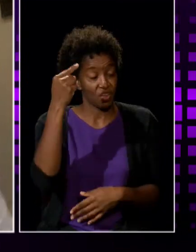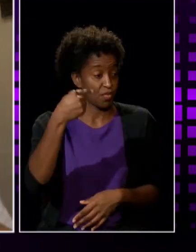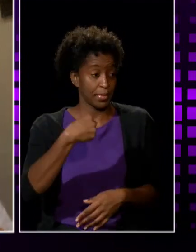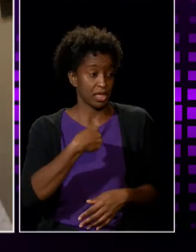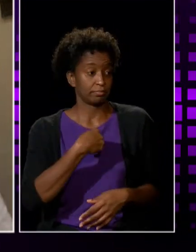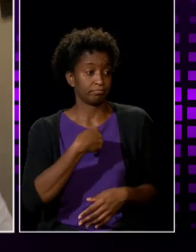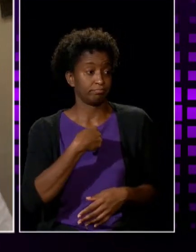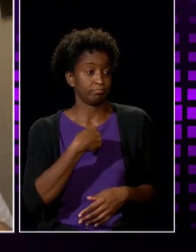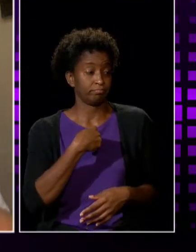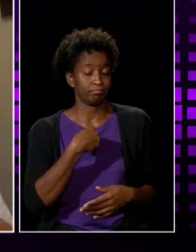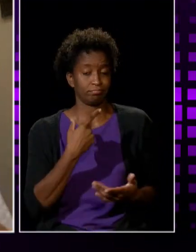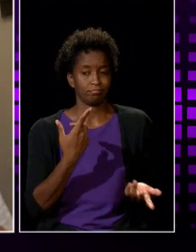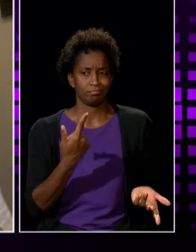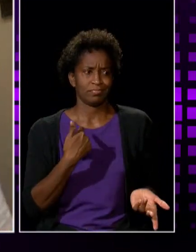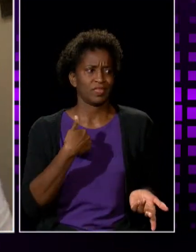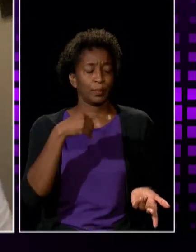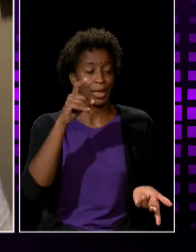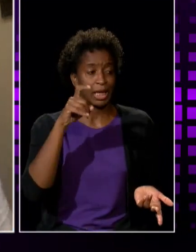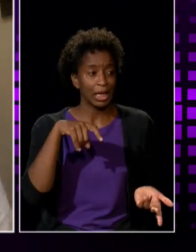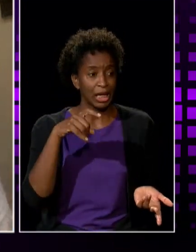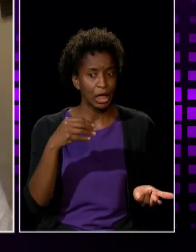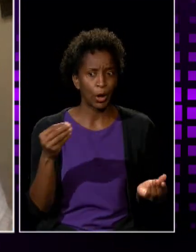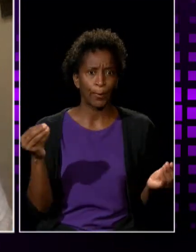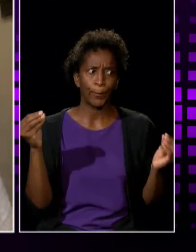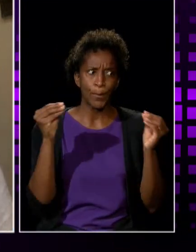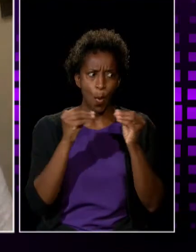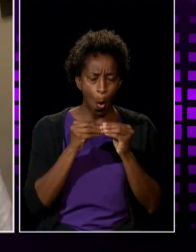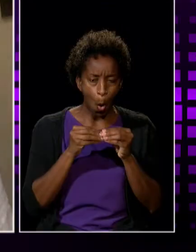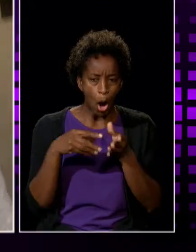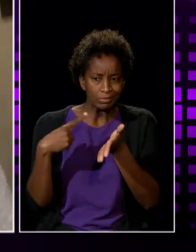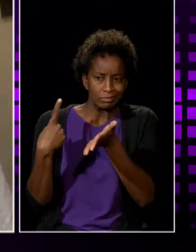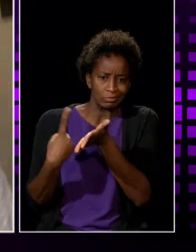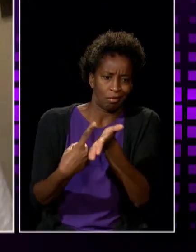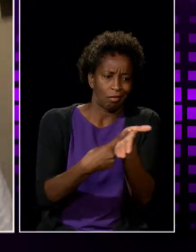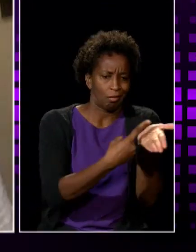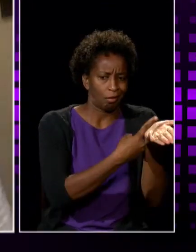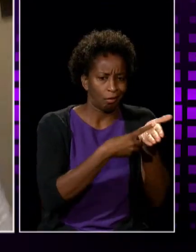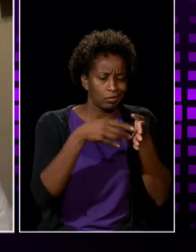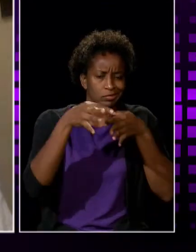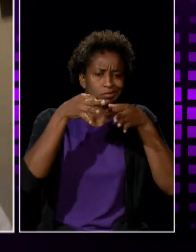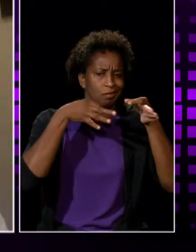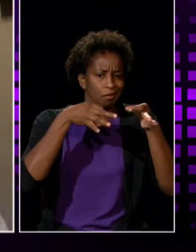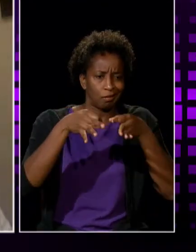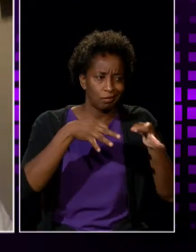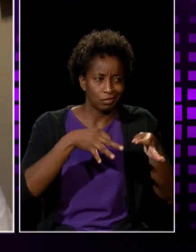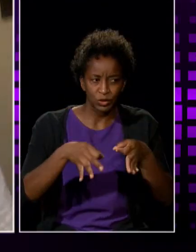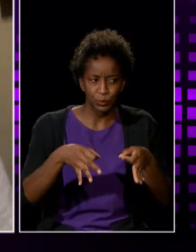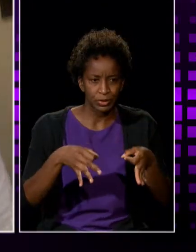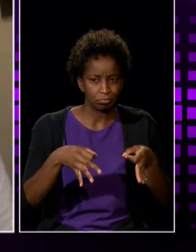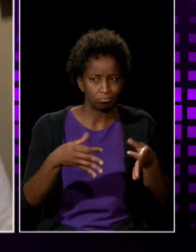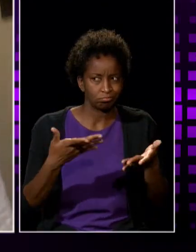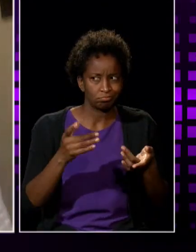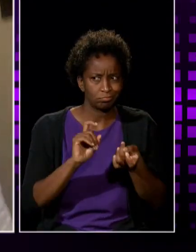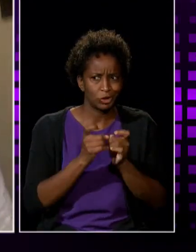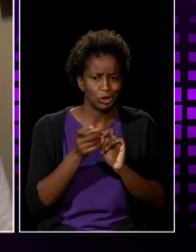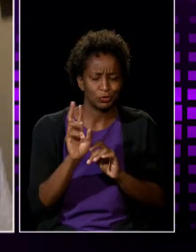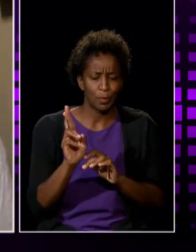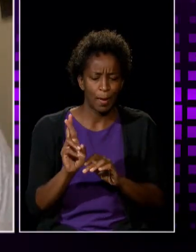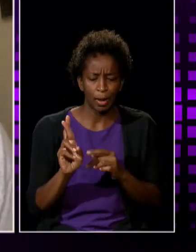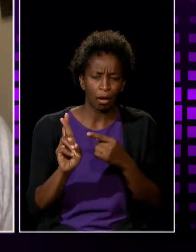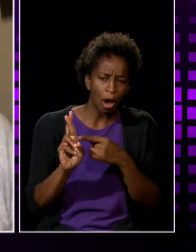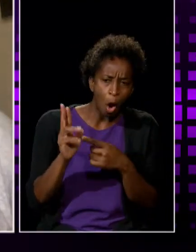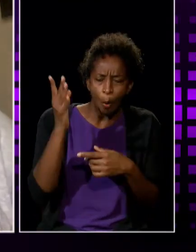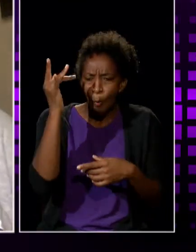that I would need in order to become a republic. That's just for me. I mean, for me, it's a no-brainer. You know,